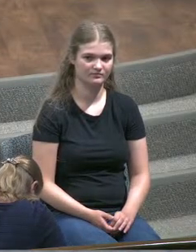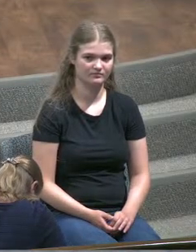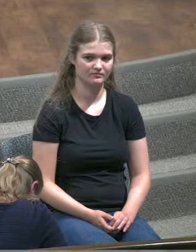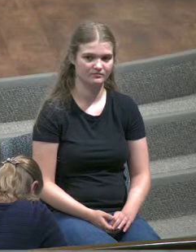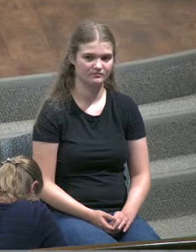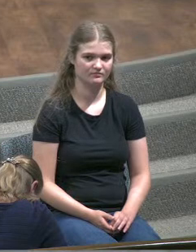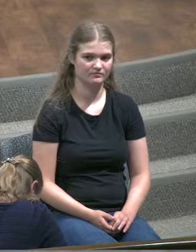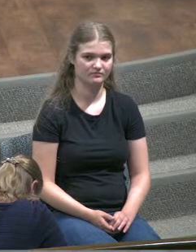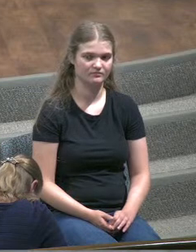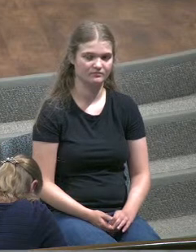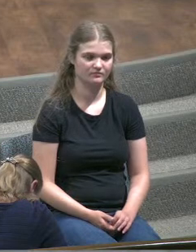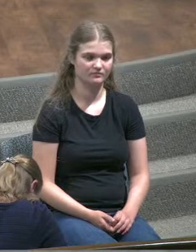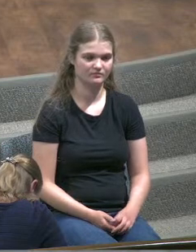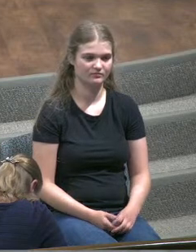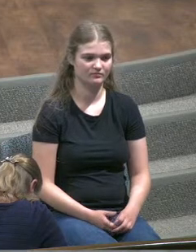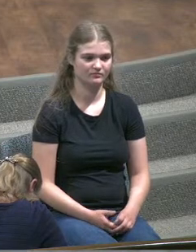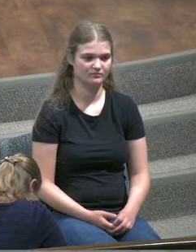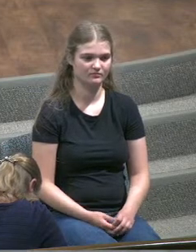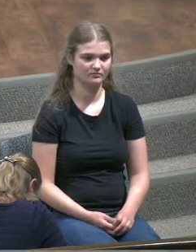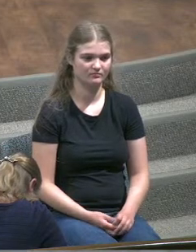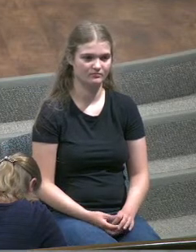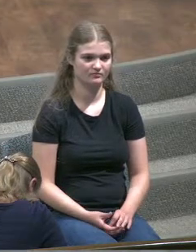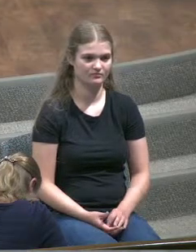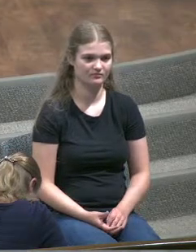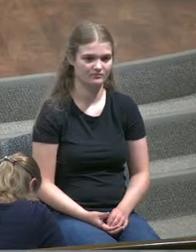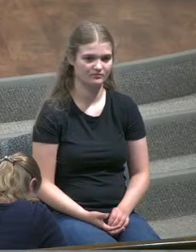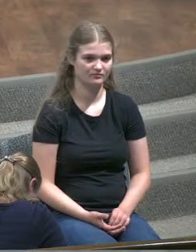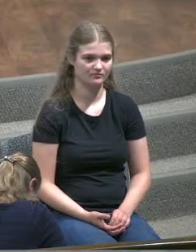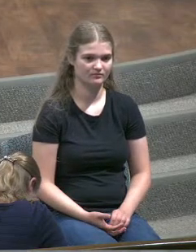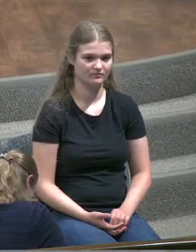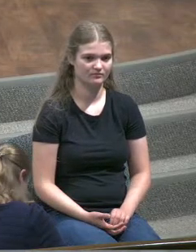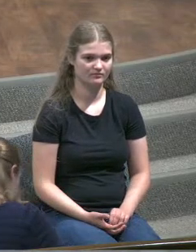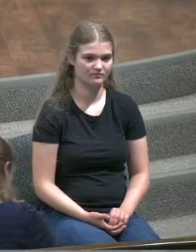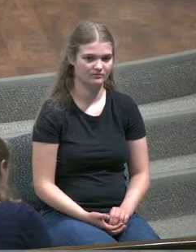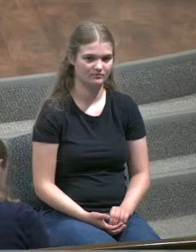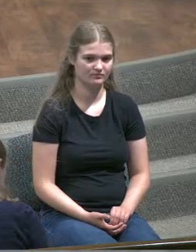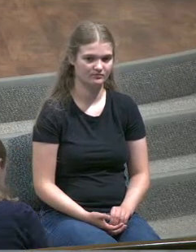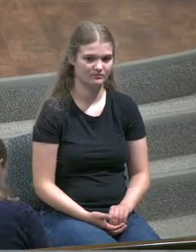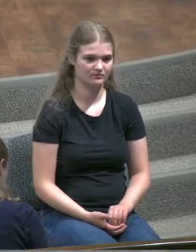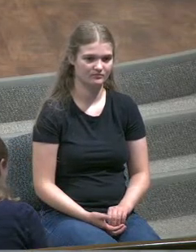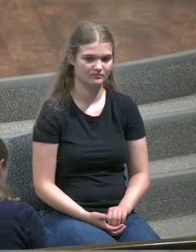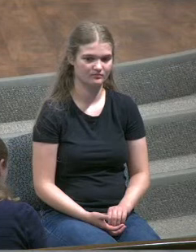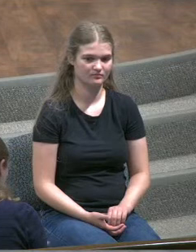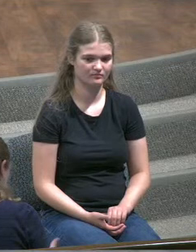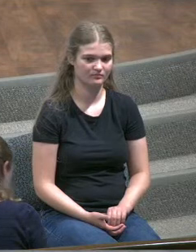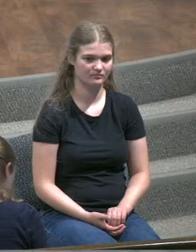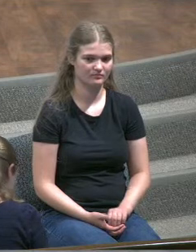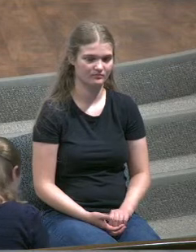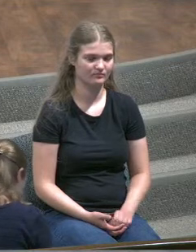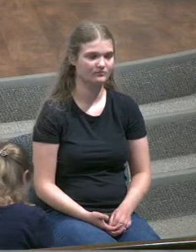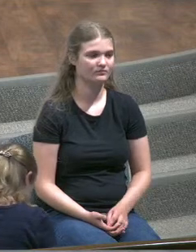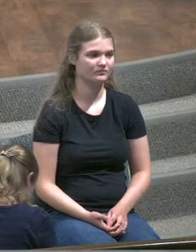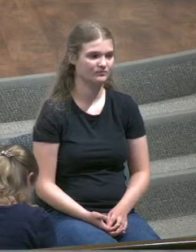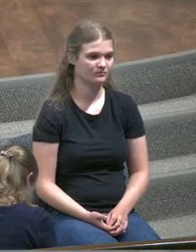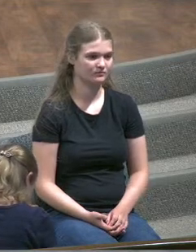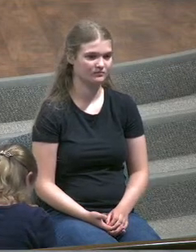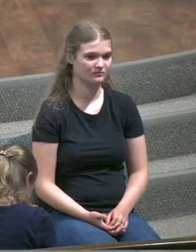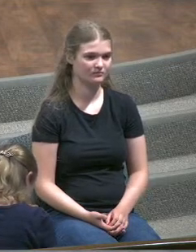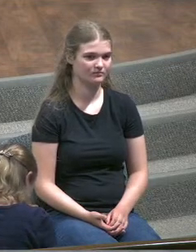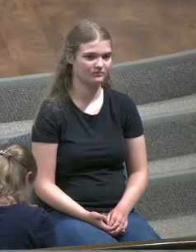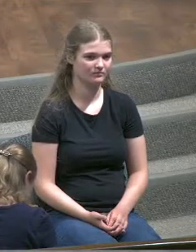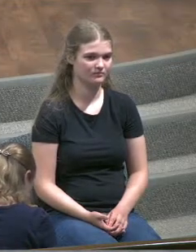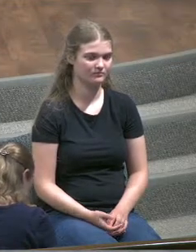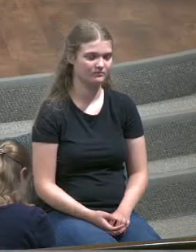and go home." And he rose and immediately picked up his bed and went out before them all, so that they were